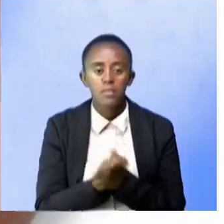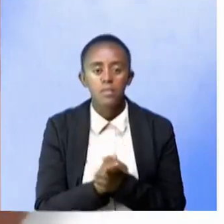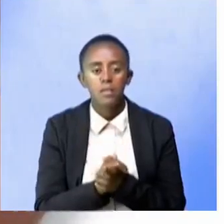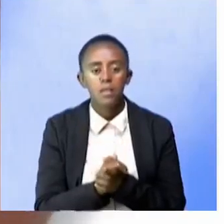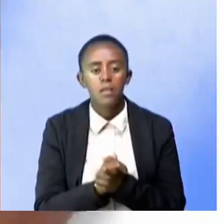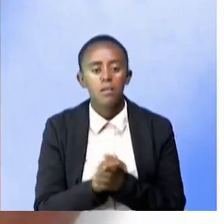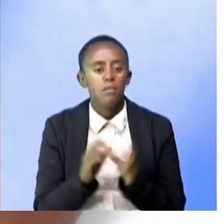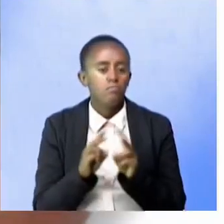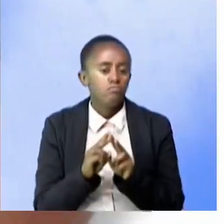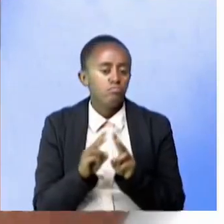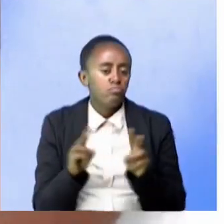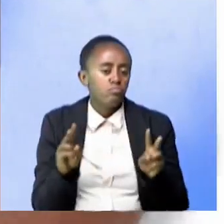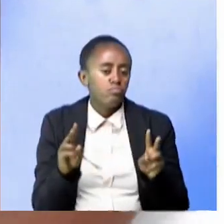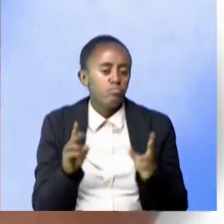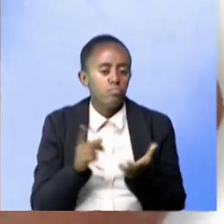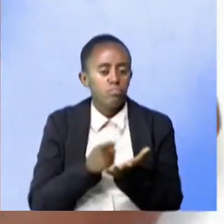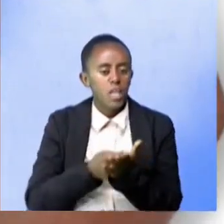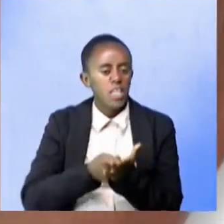too expensive,